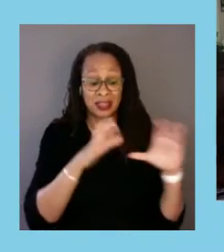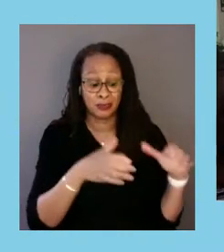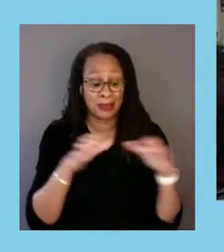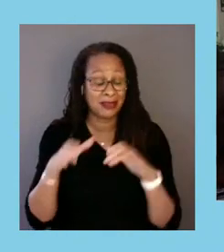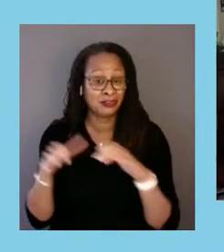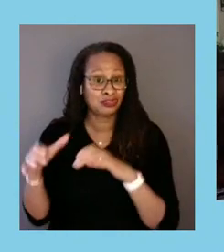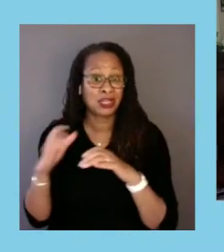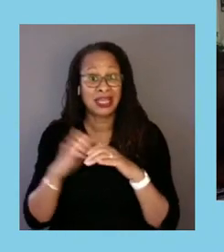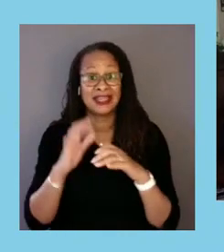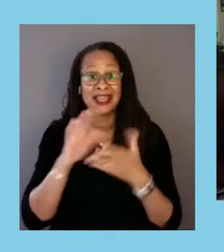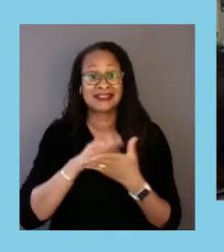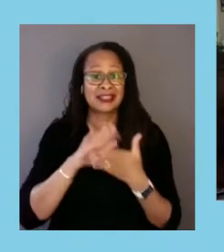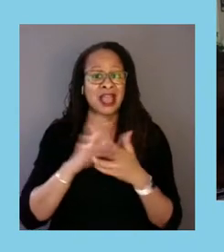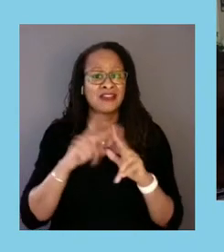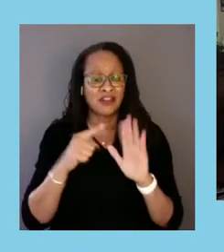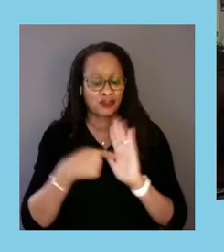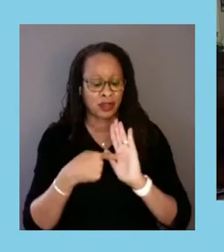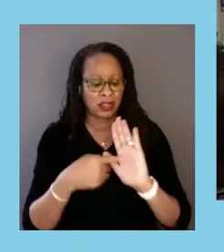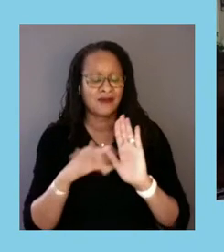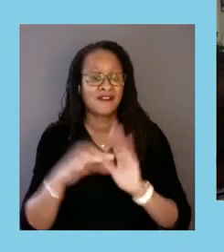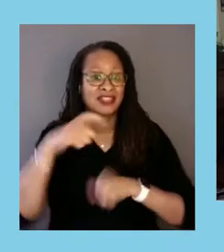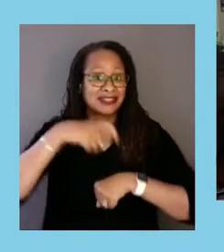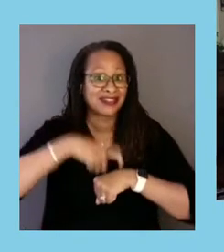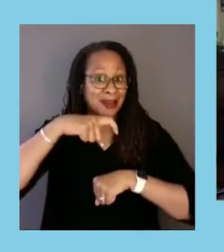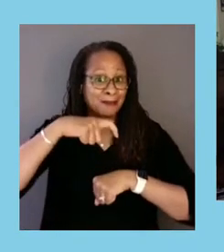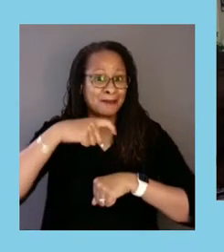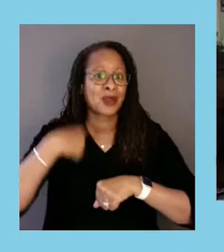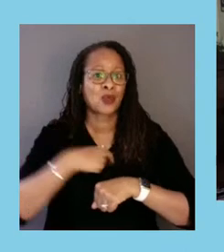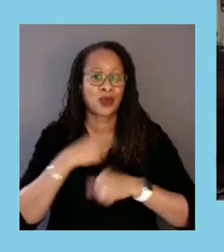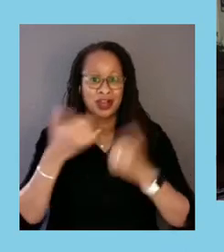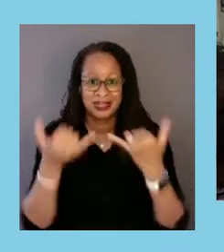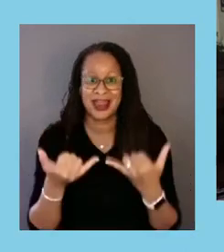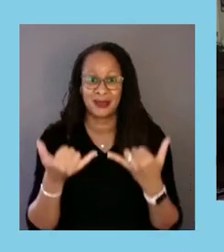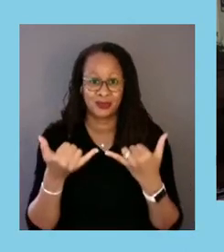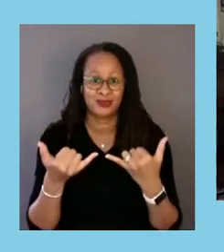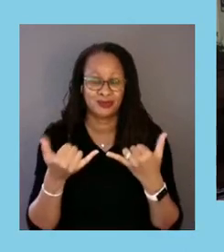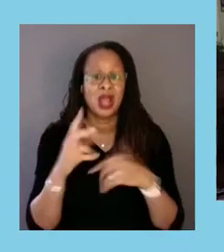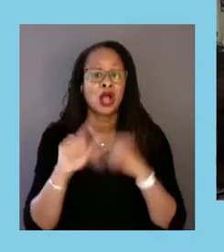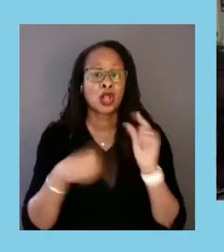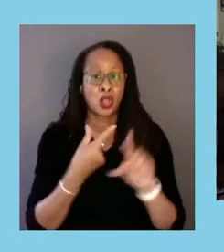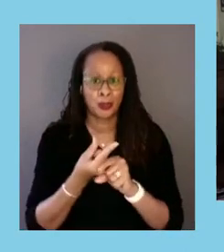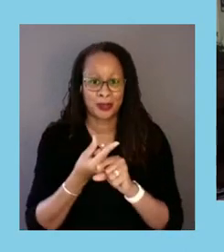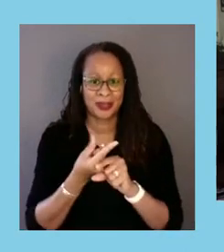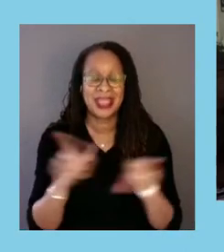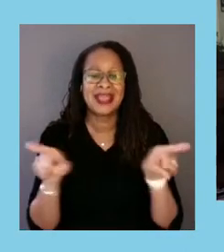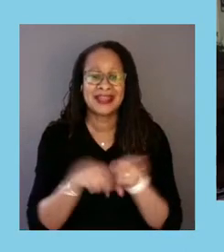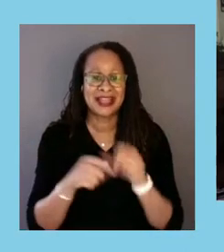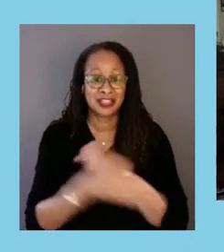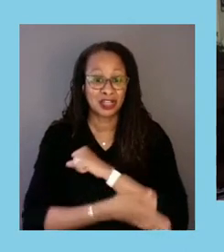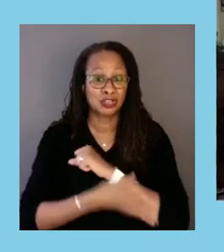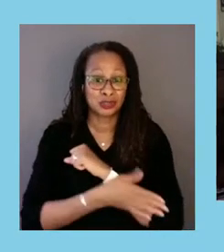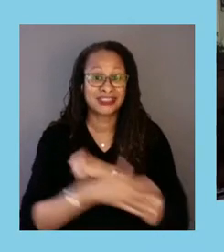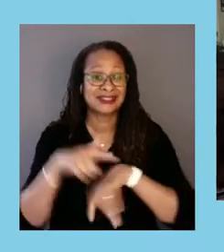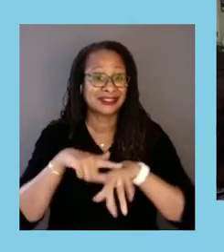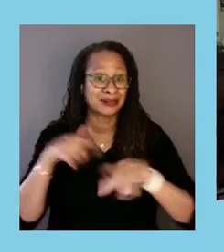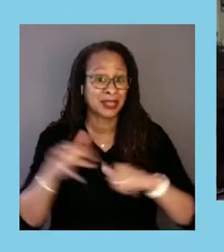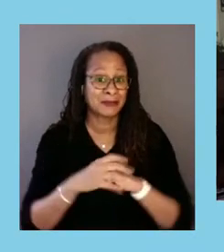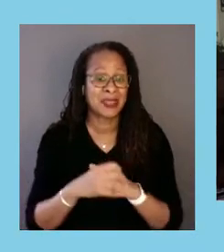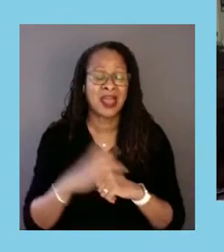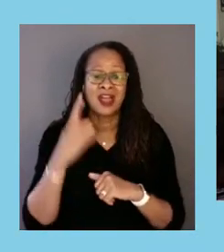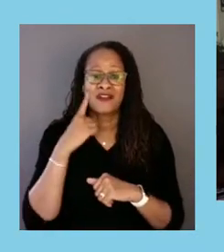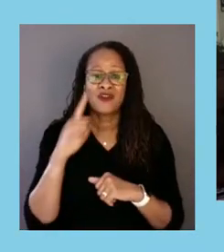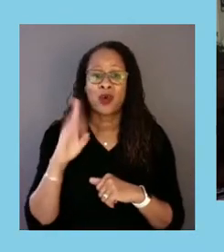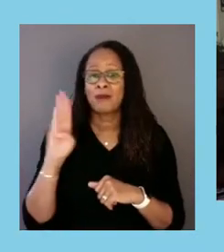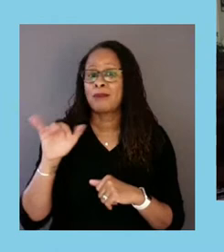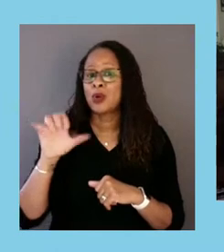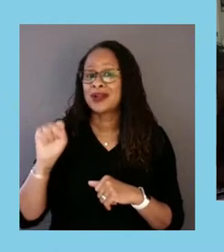very reflective of the time that we are in, yes, globally and as a country. Yeah. And for something like Boys State, All